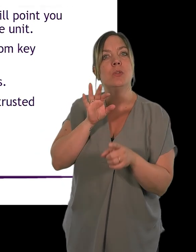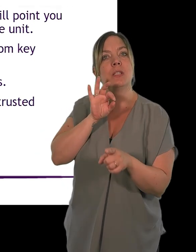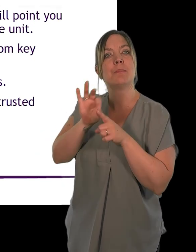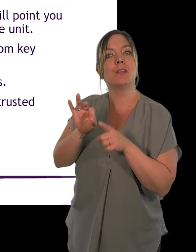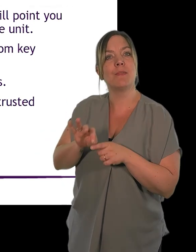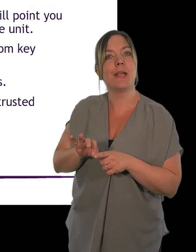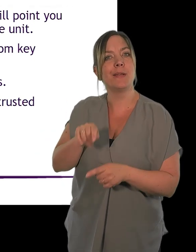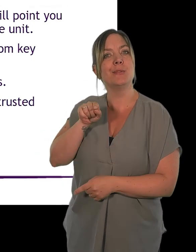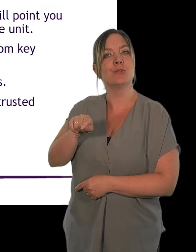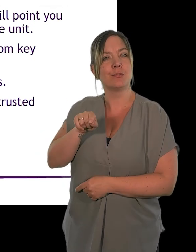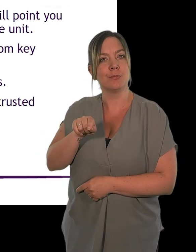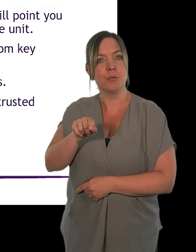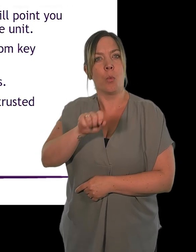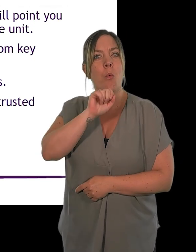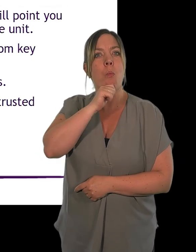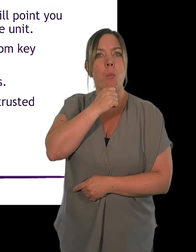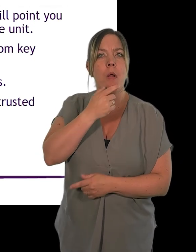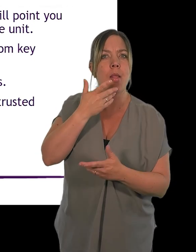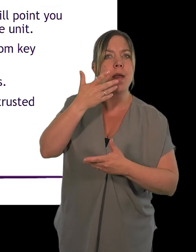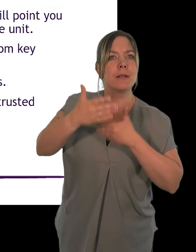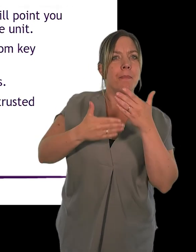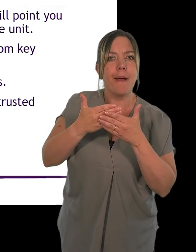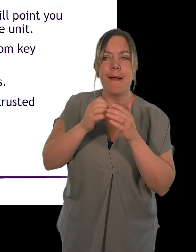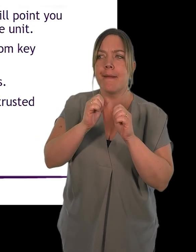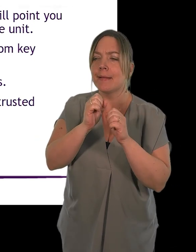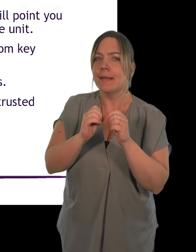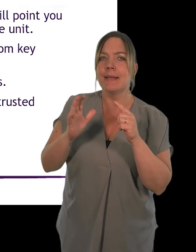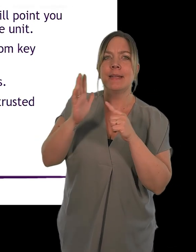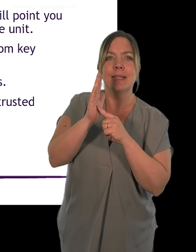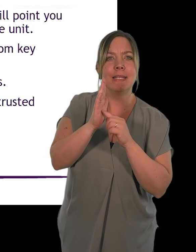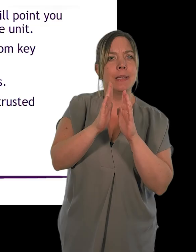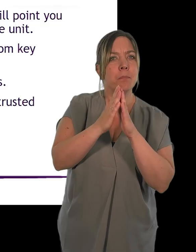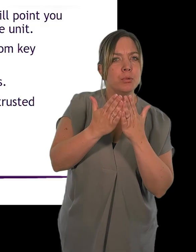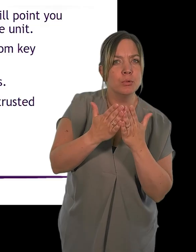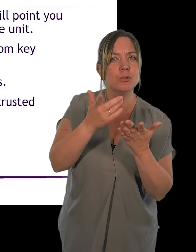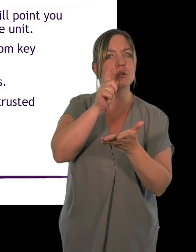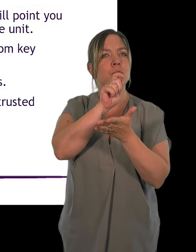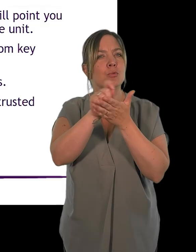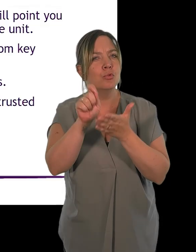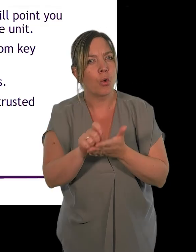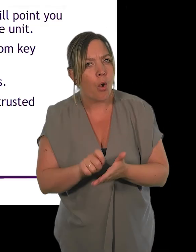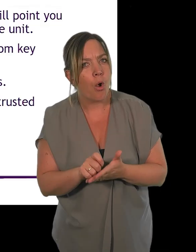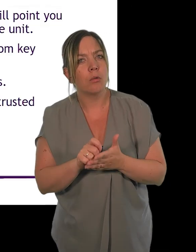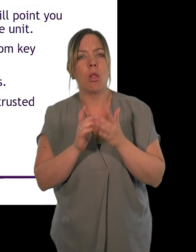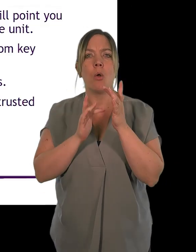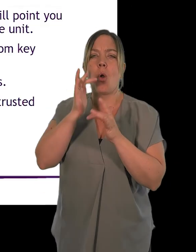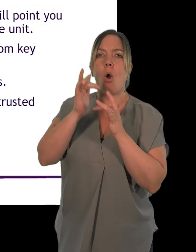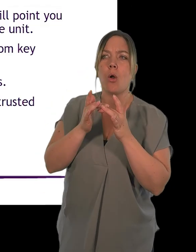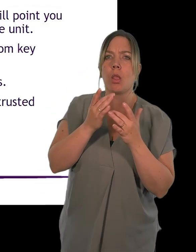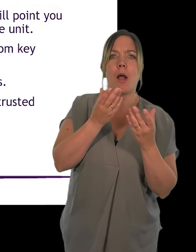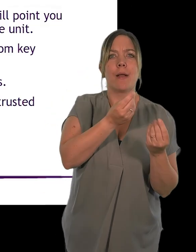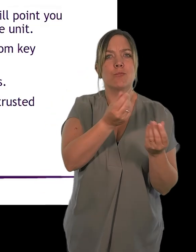textbooks, journals, online resources and websites that relate to this unit.